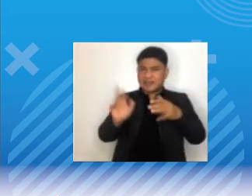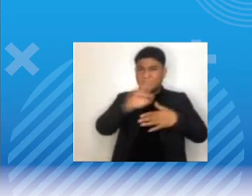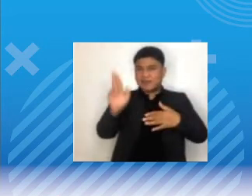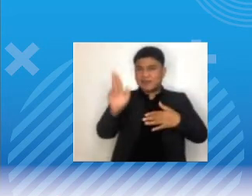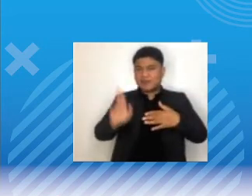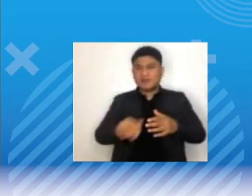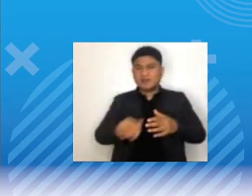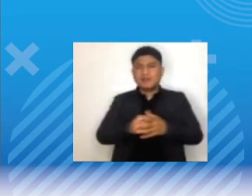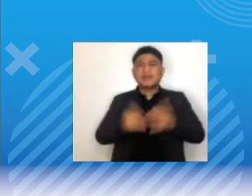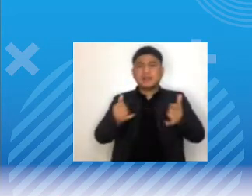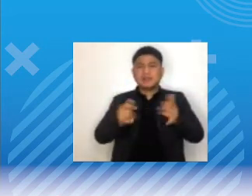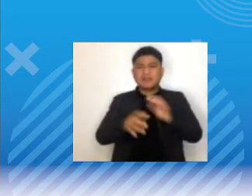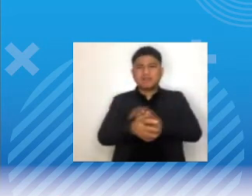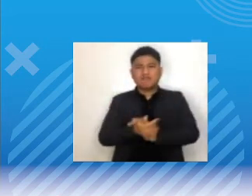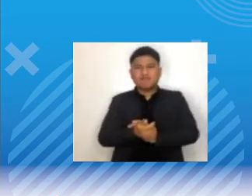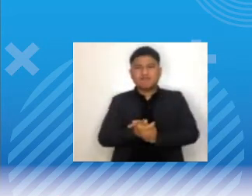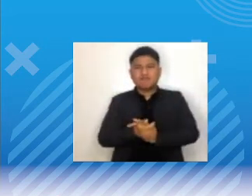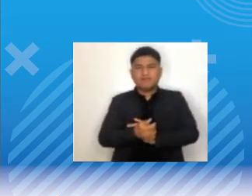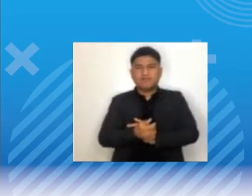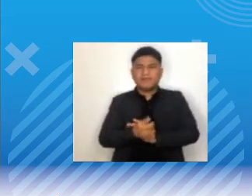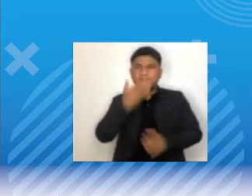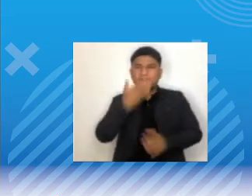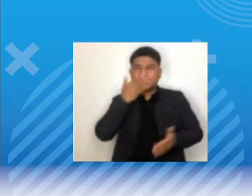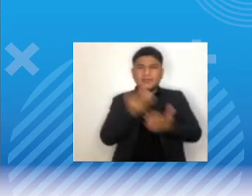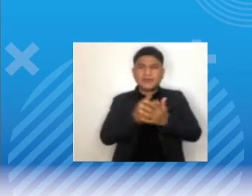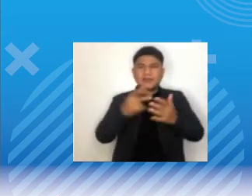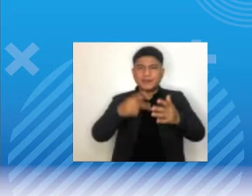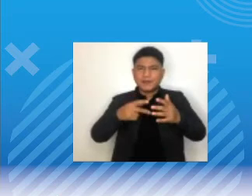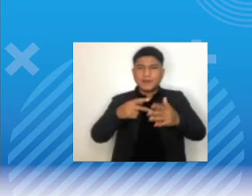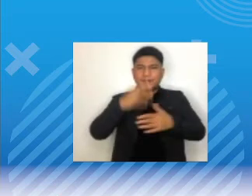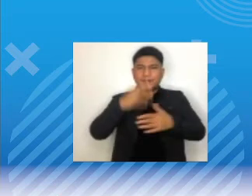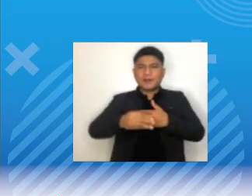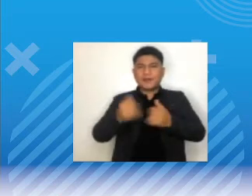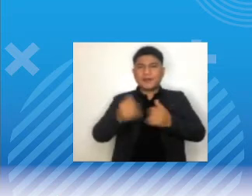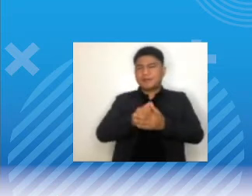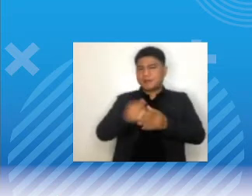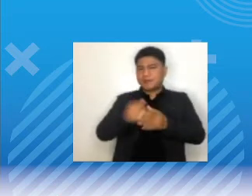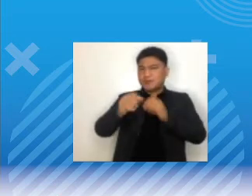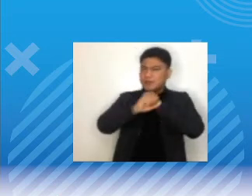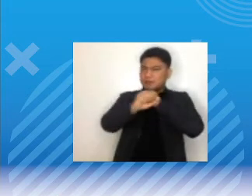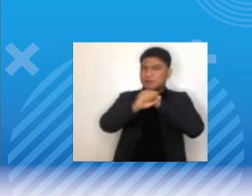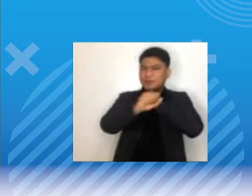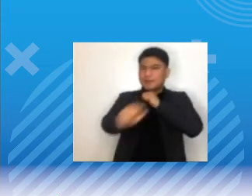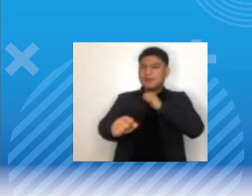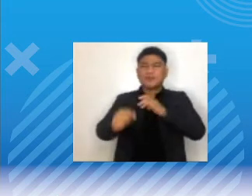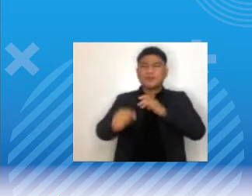seems like a promising public program to address mental health and promote well-being.